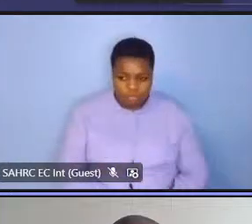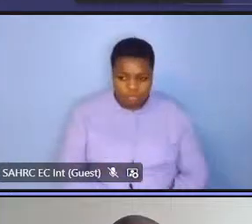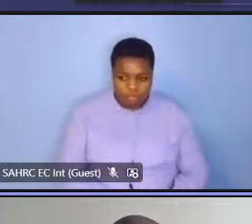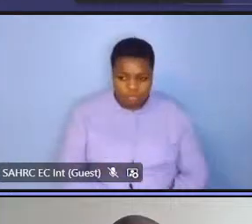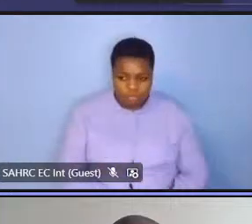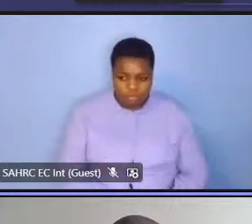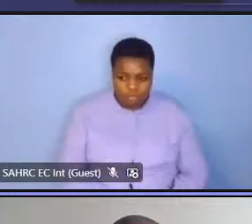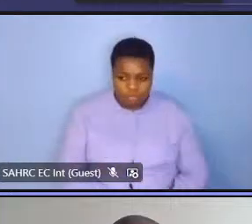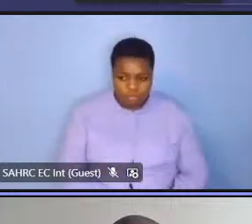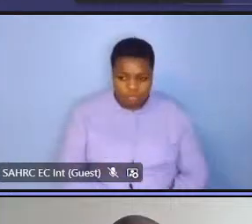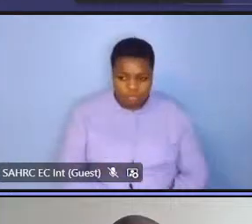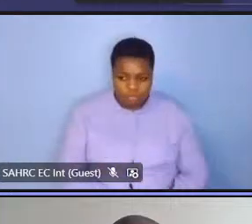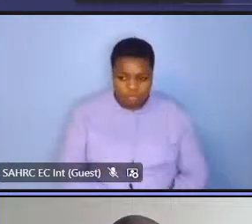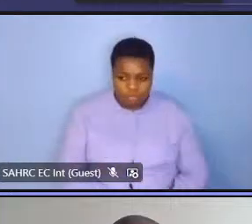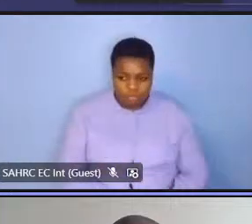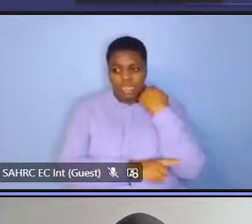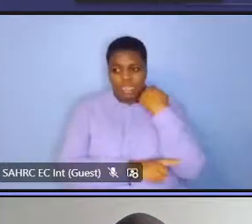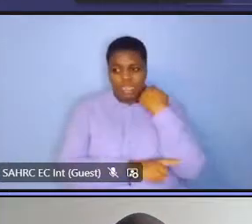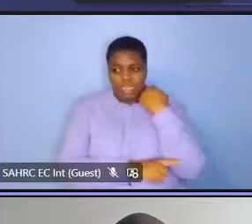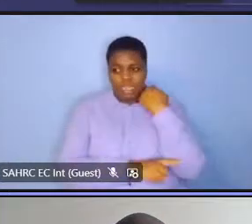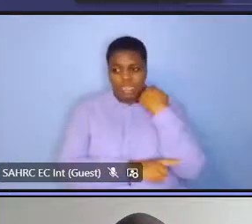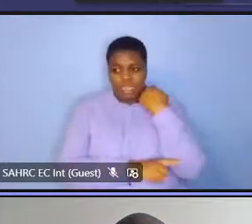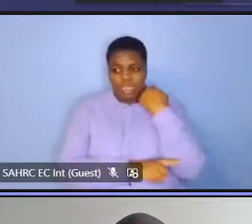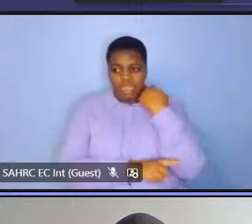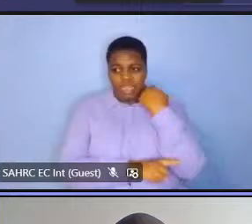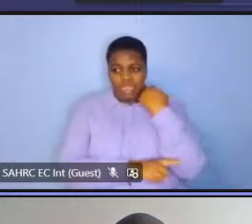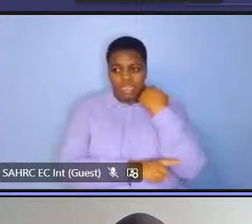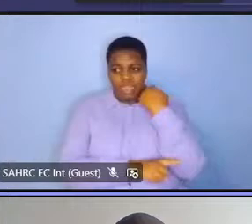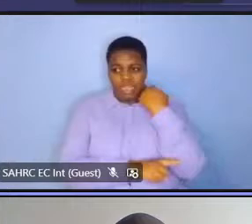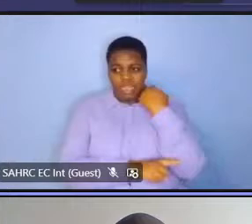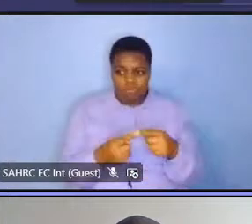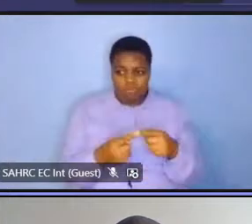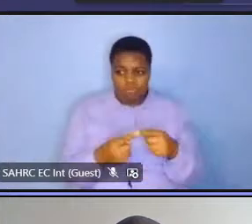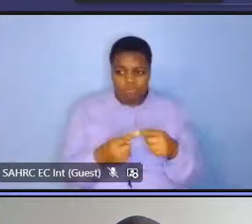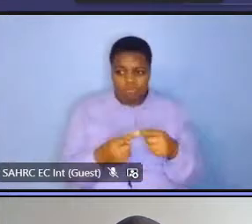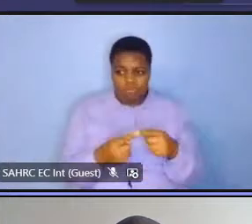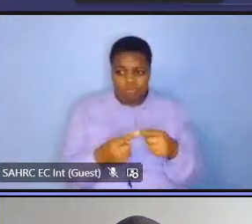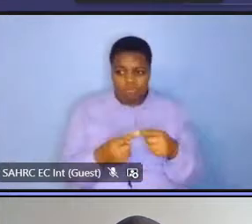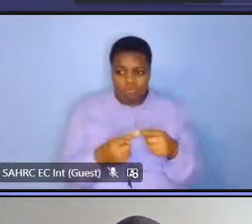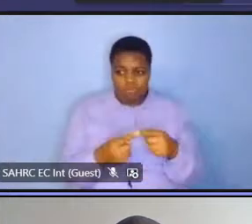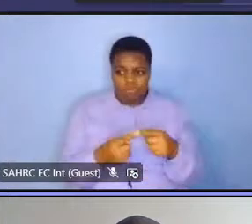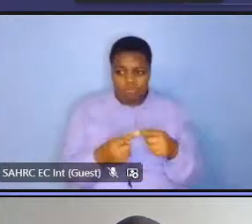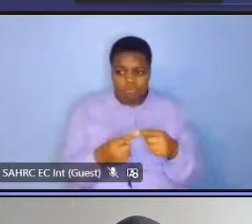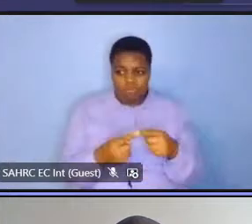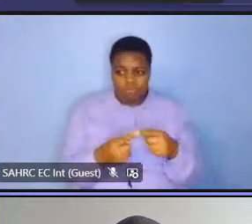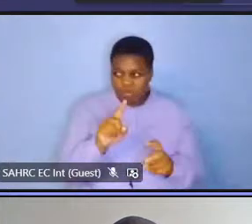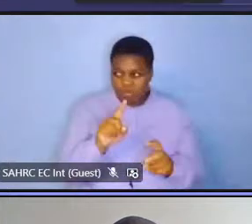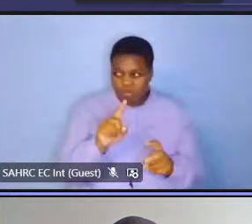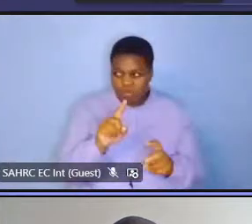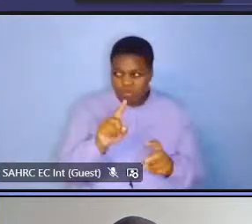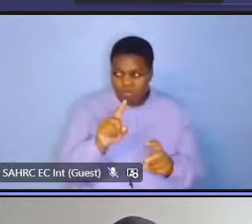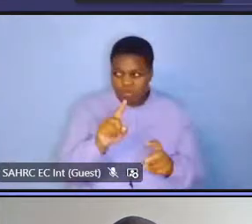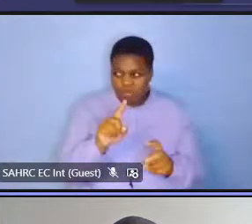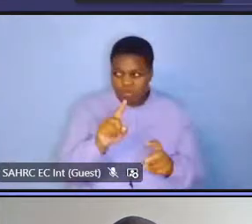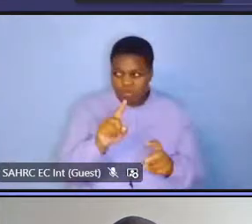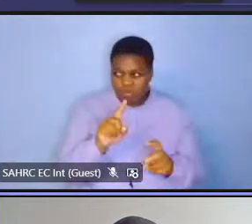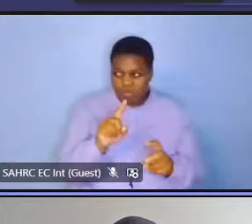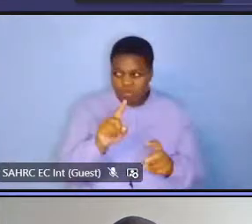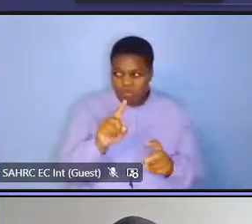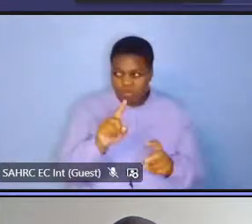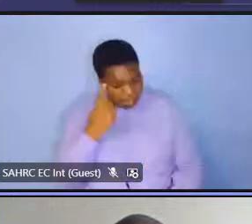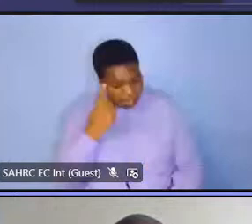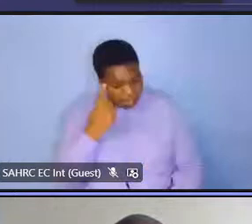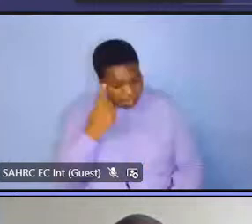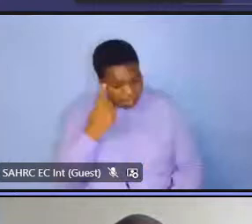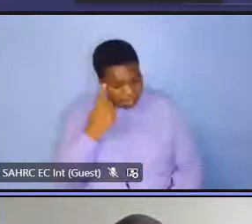the last point, without belaboring that issue, it's important to understand that for the purposes of the